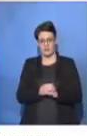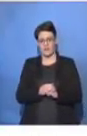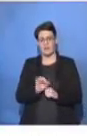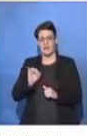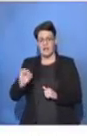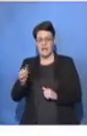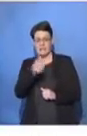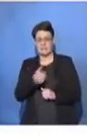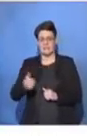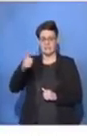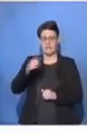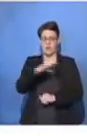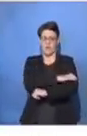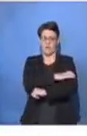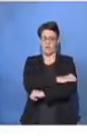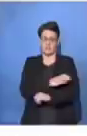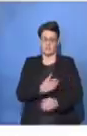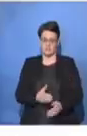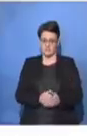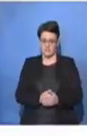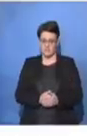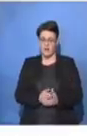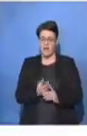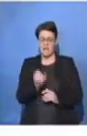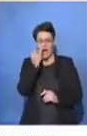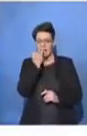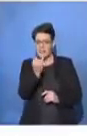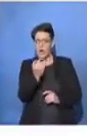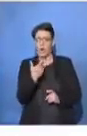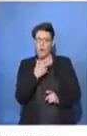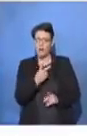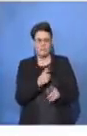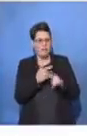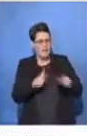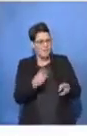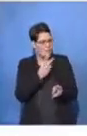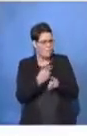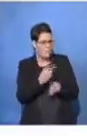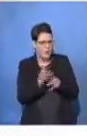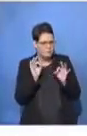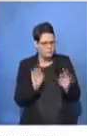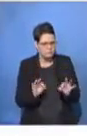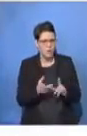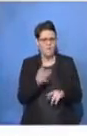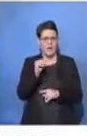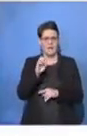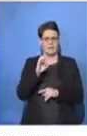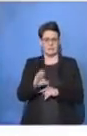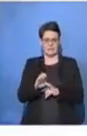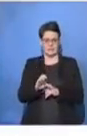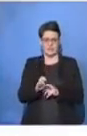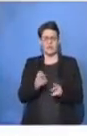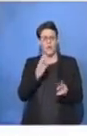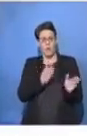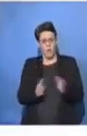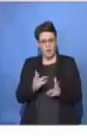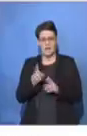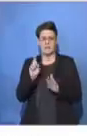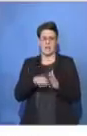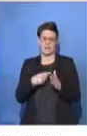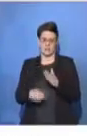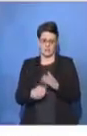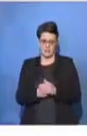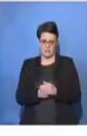and his senior officials. The idea was to know the level of preparedness of the IEC to organize the